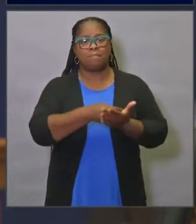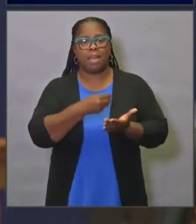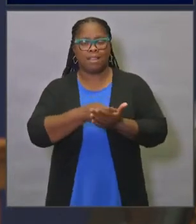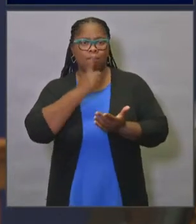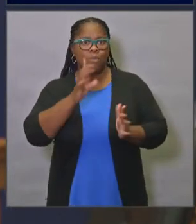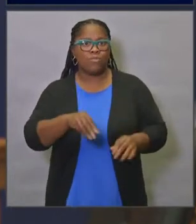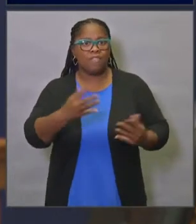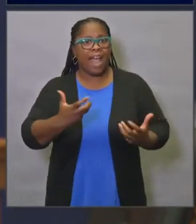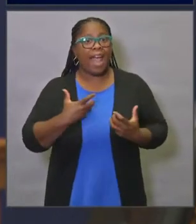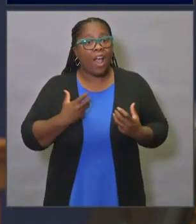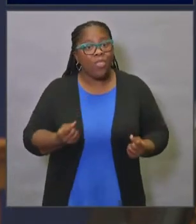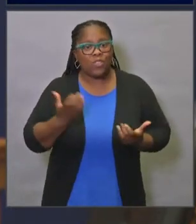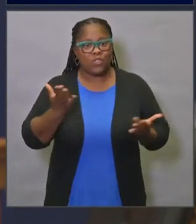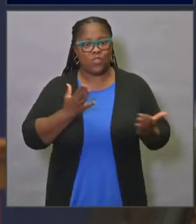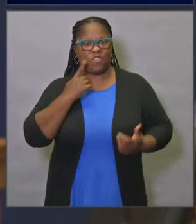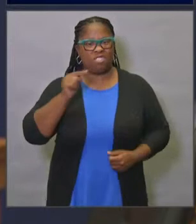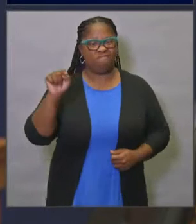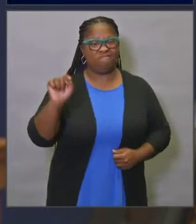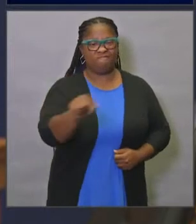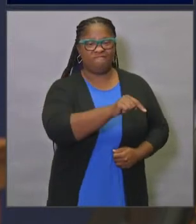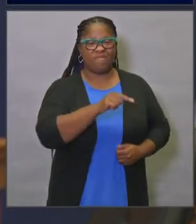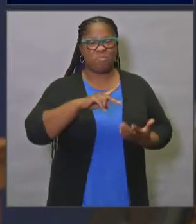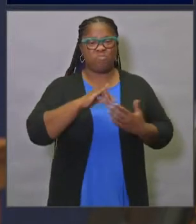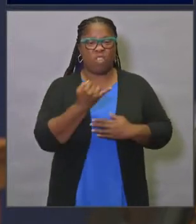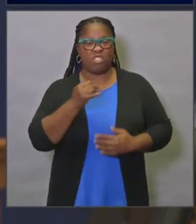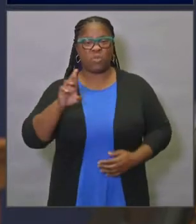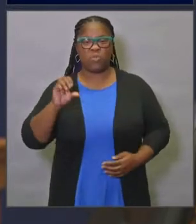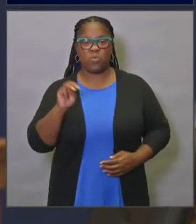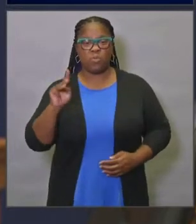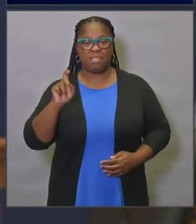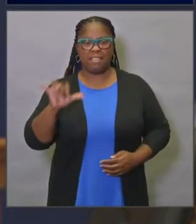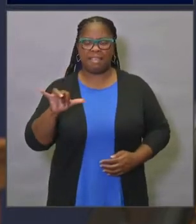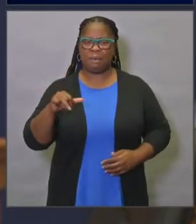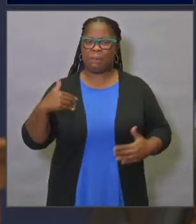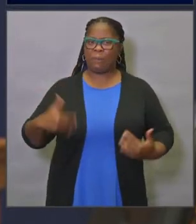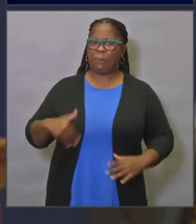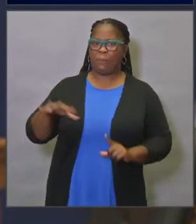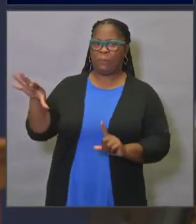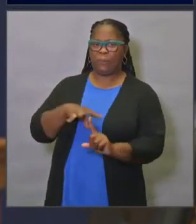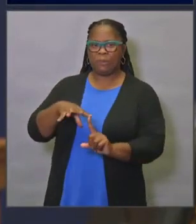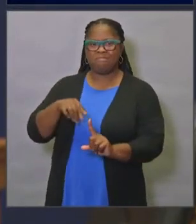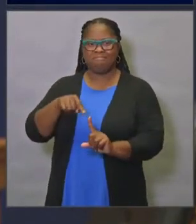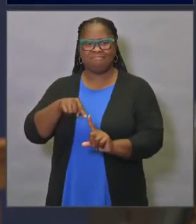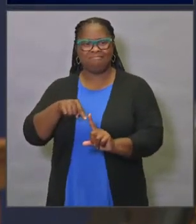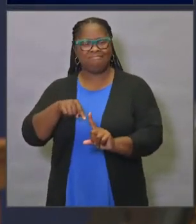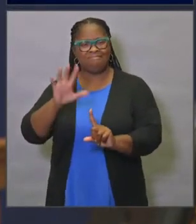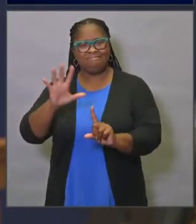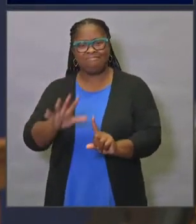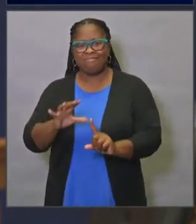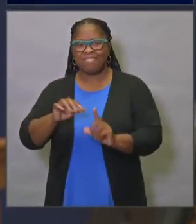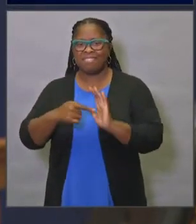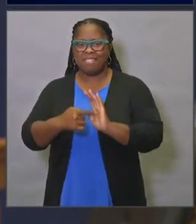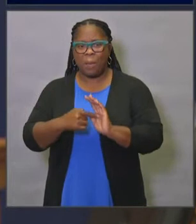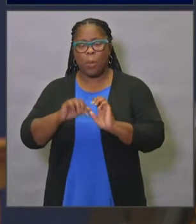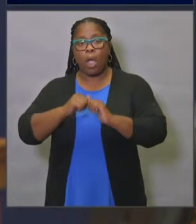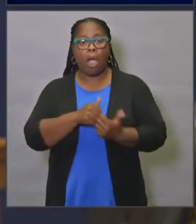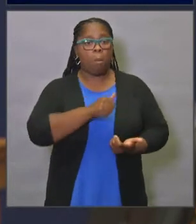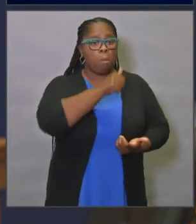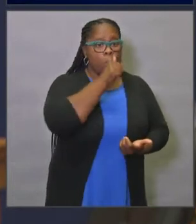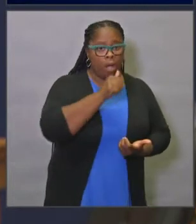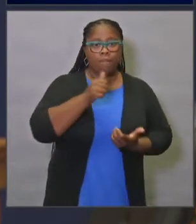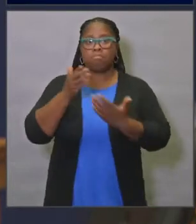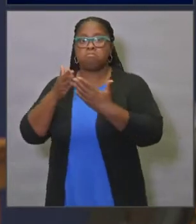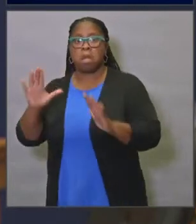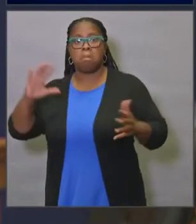Room Key sites. This is another positive example of the way public and private organizations are joining forces